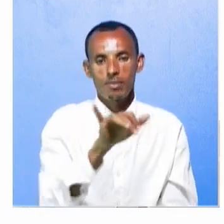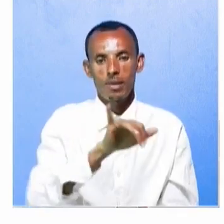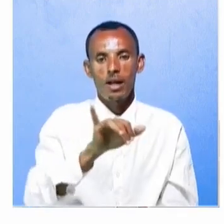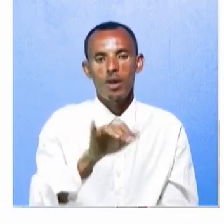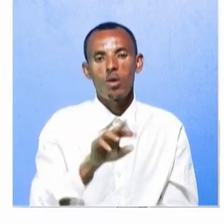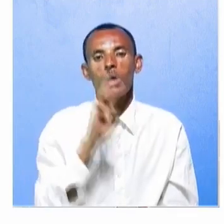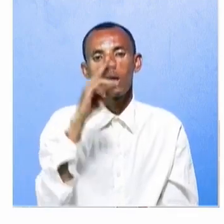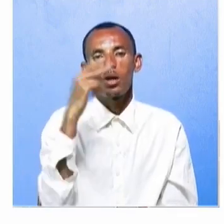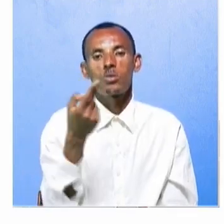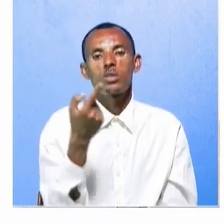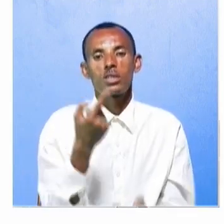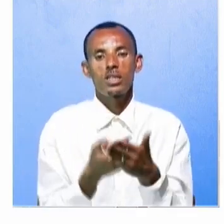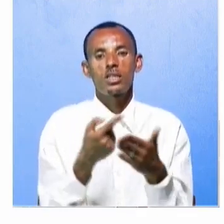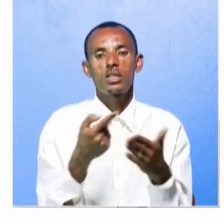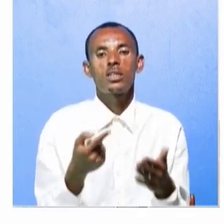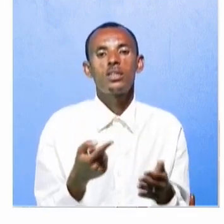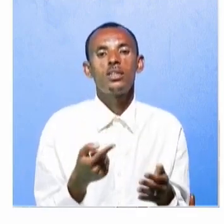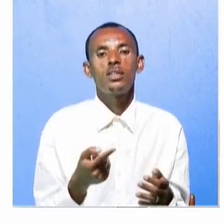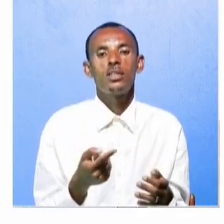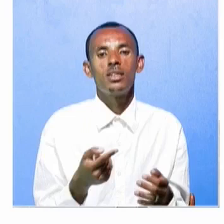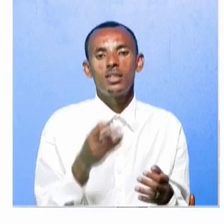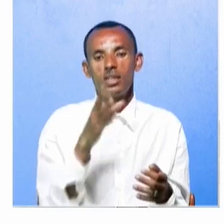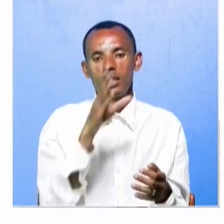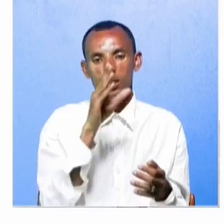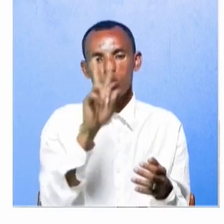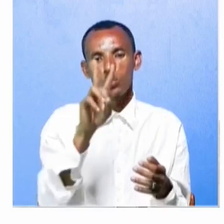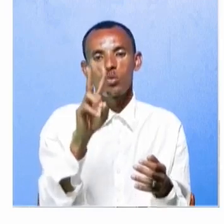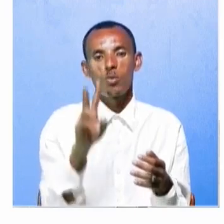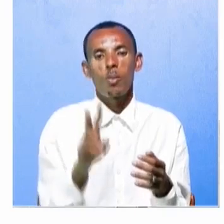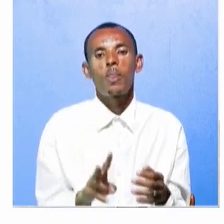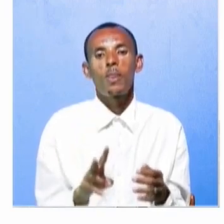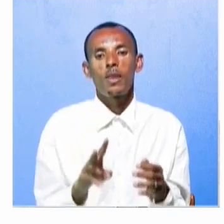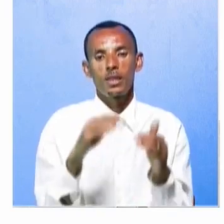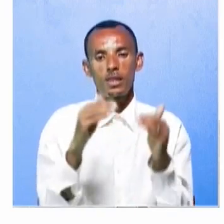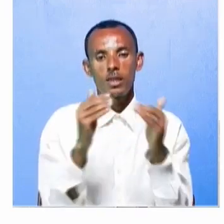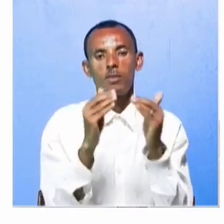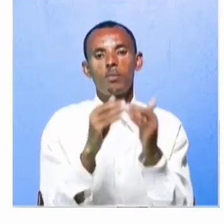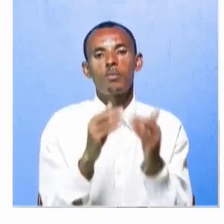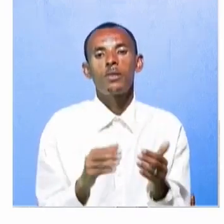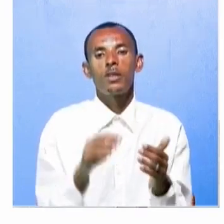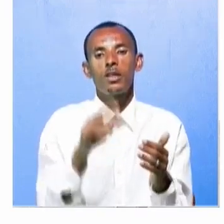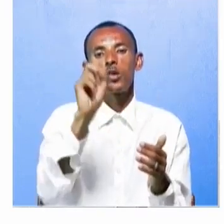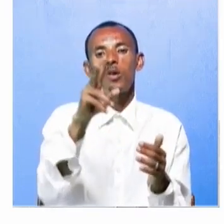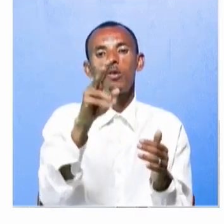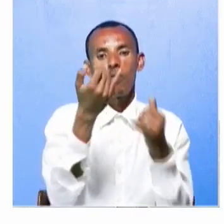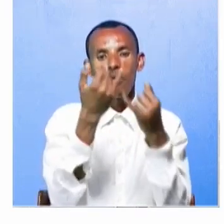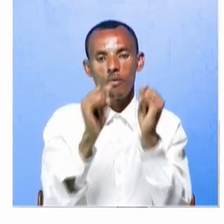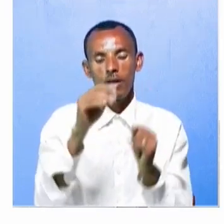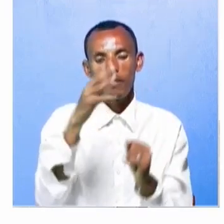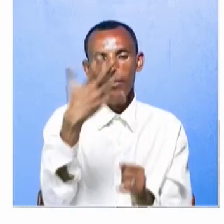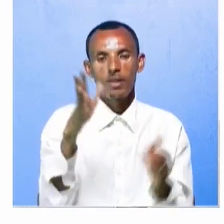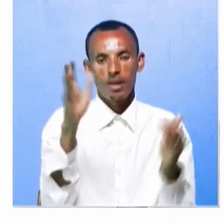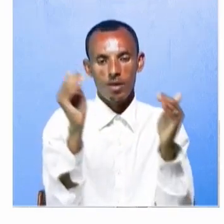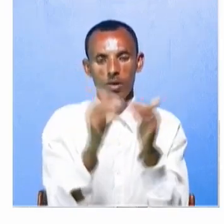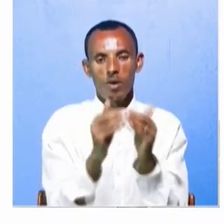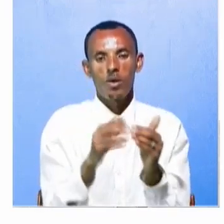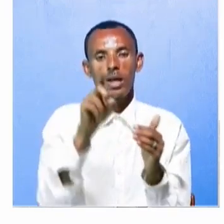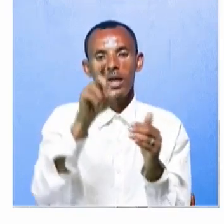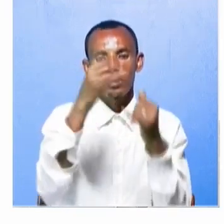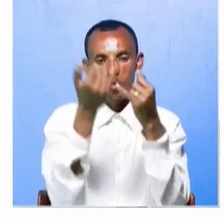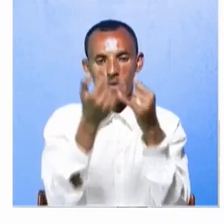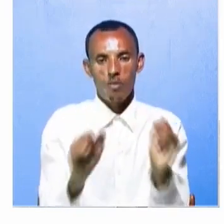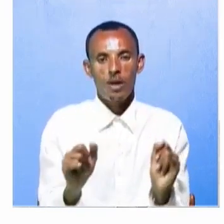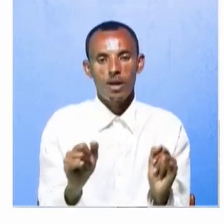take these two proportions. Okay, that means 12 over 15 is equal to x